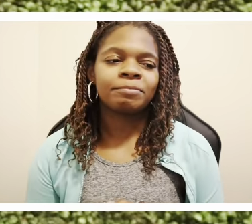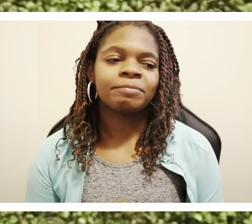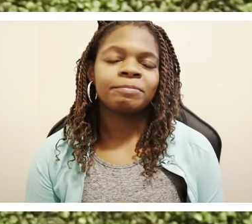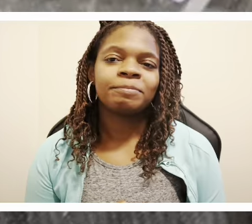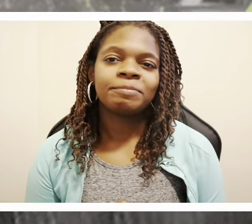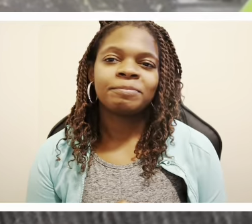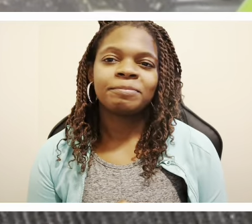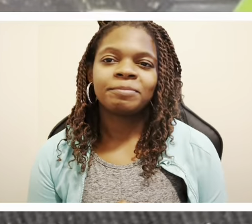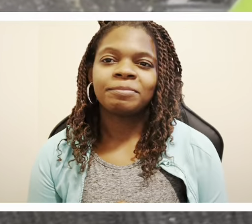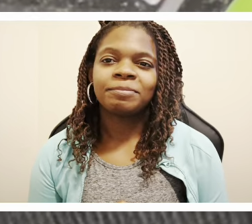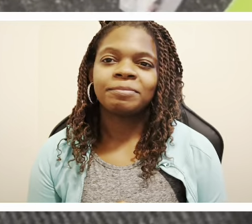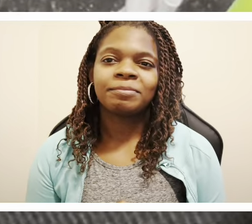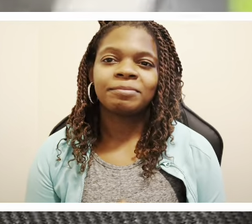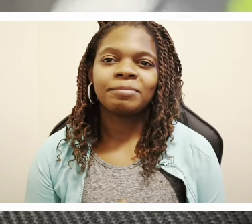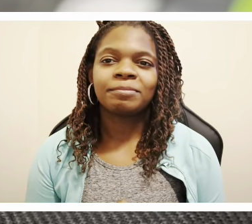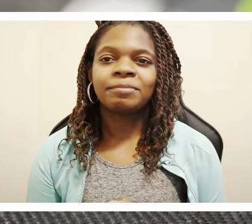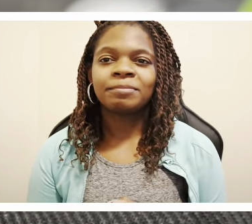workouts